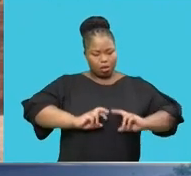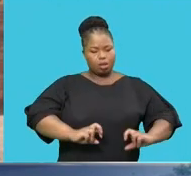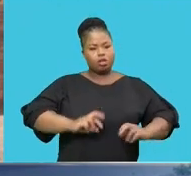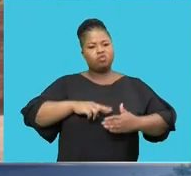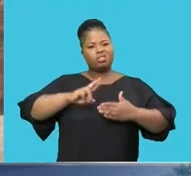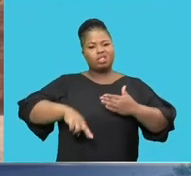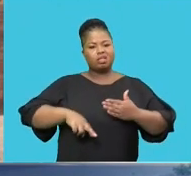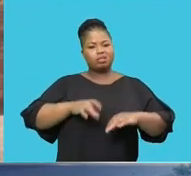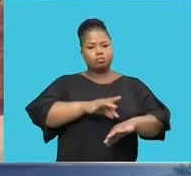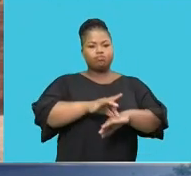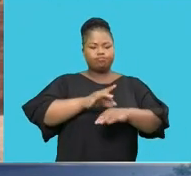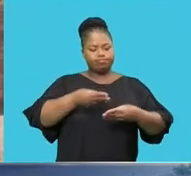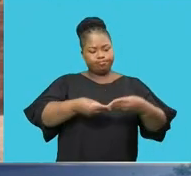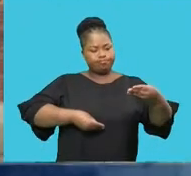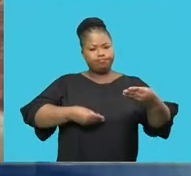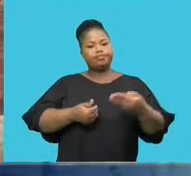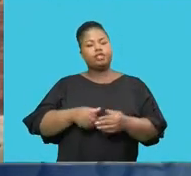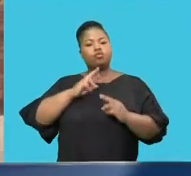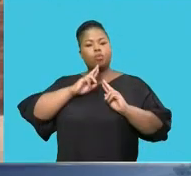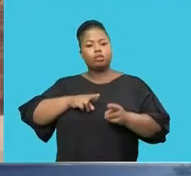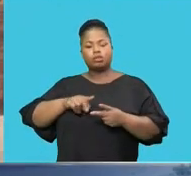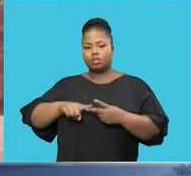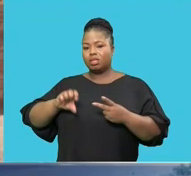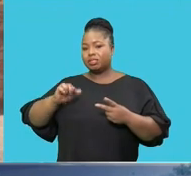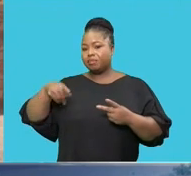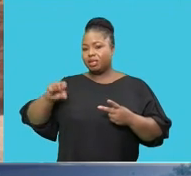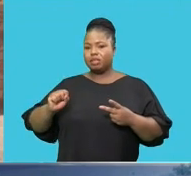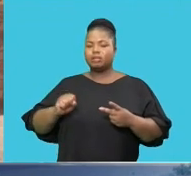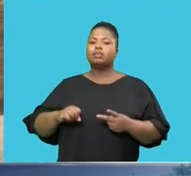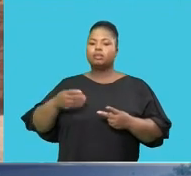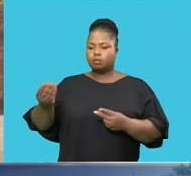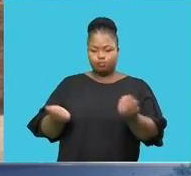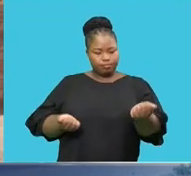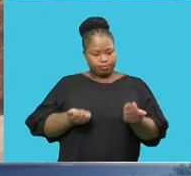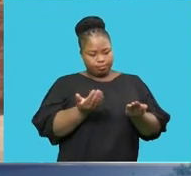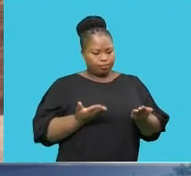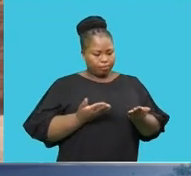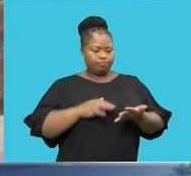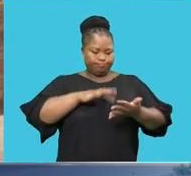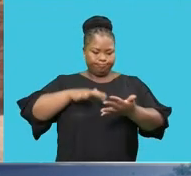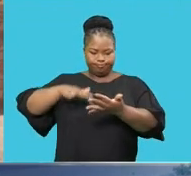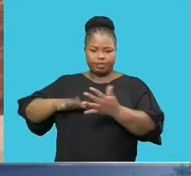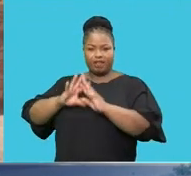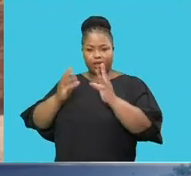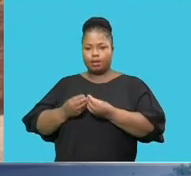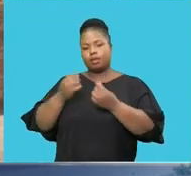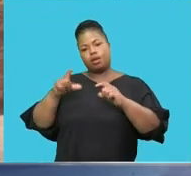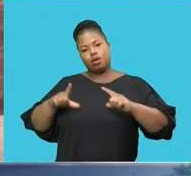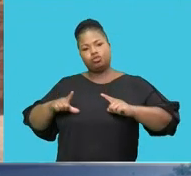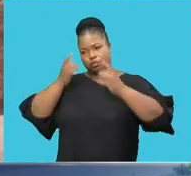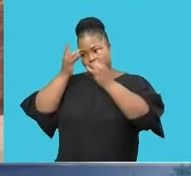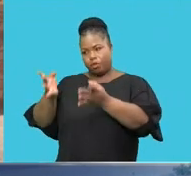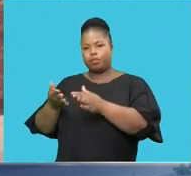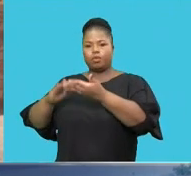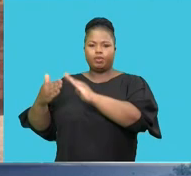the medical reports, from SAPS, South African Police Services, then we are going to inform the community so that we are on the same page, and therefore